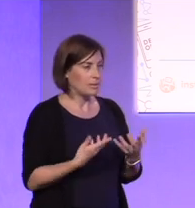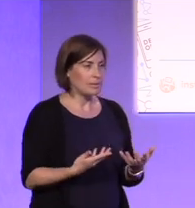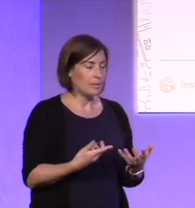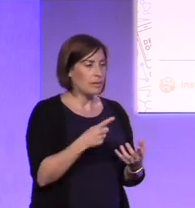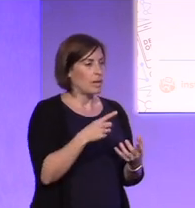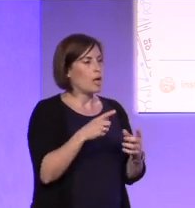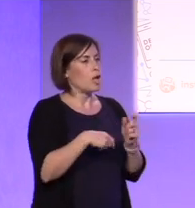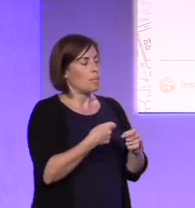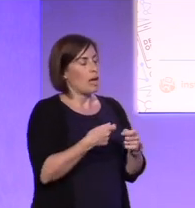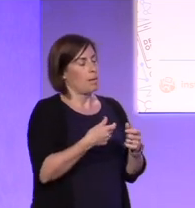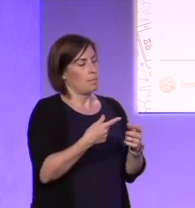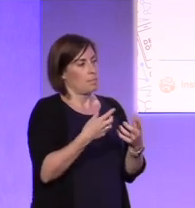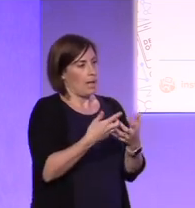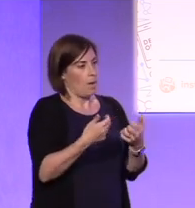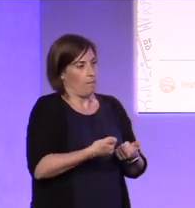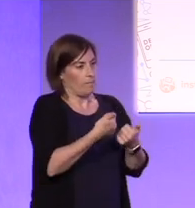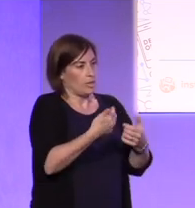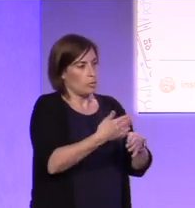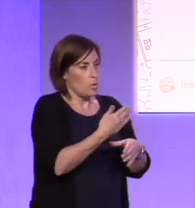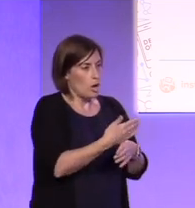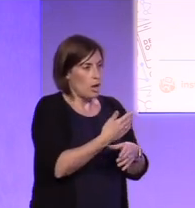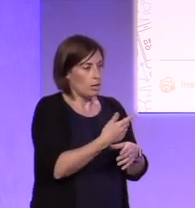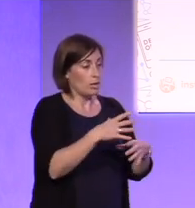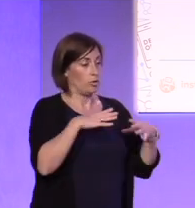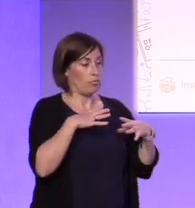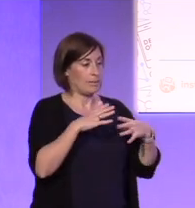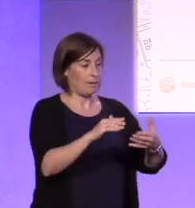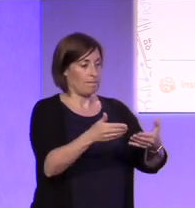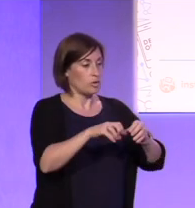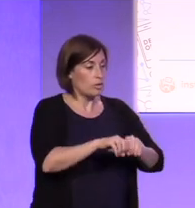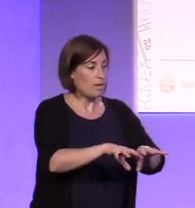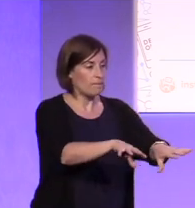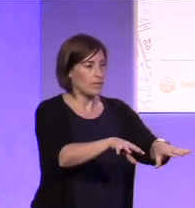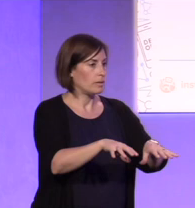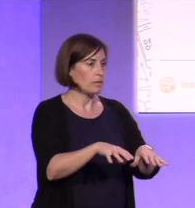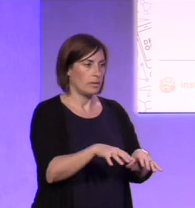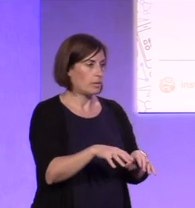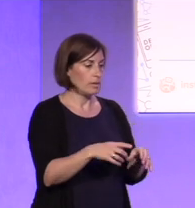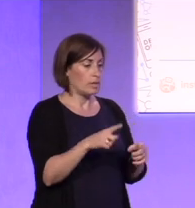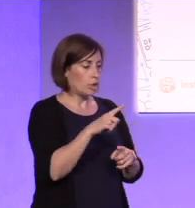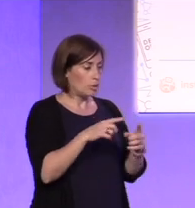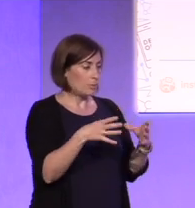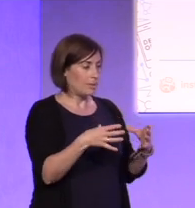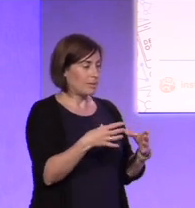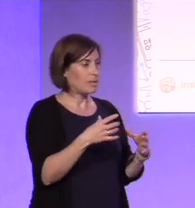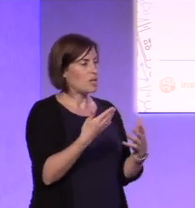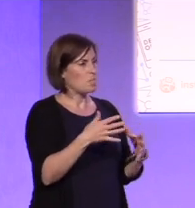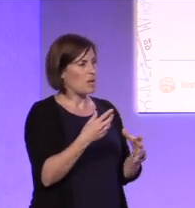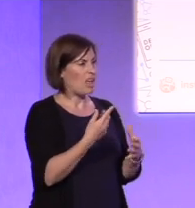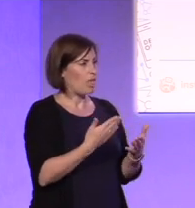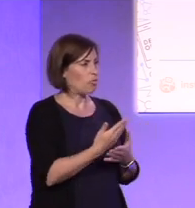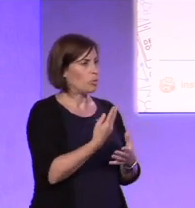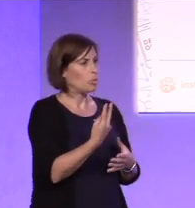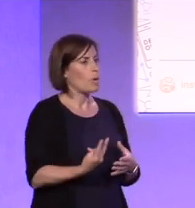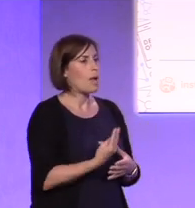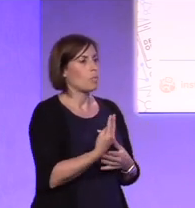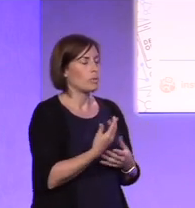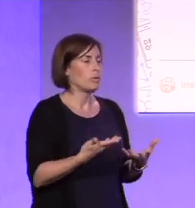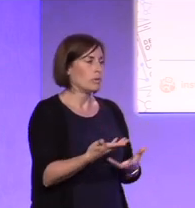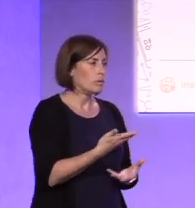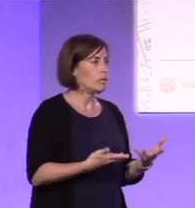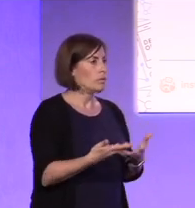complete an acceptance into service. All those people together in one room. It took us 2 hours to go through that process. And that